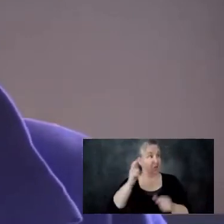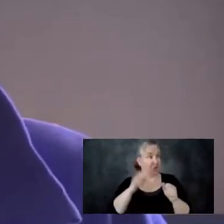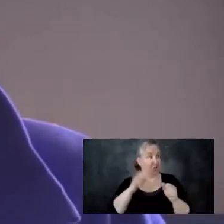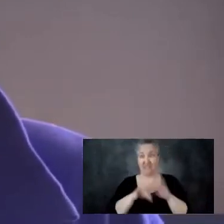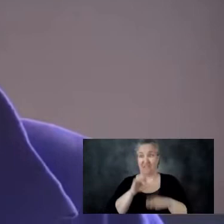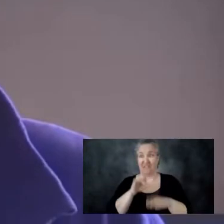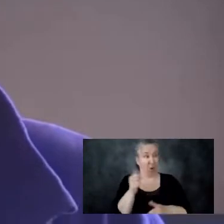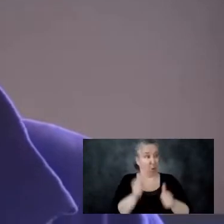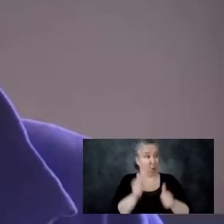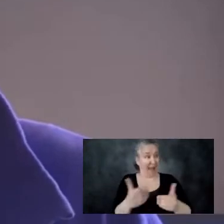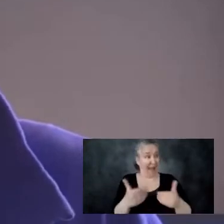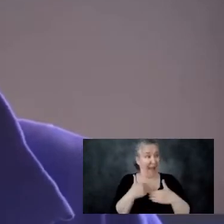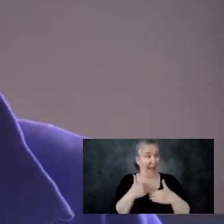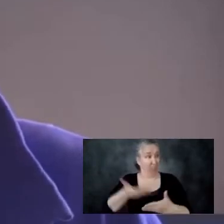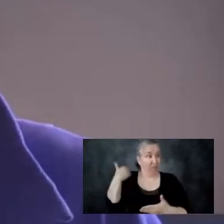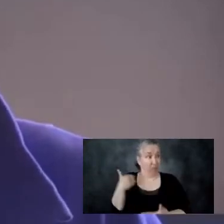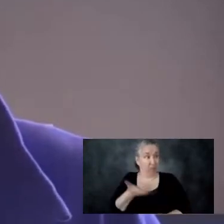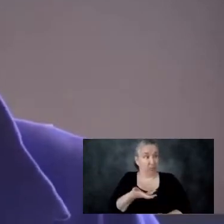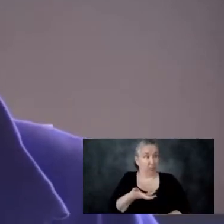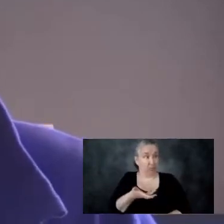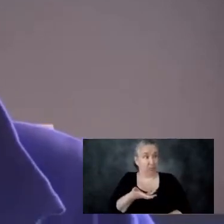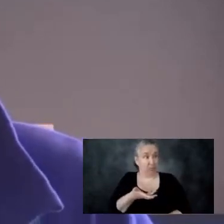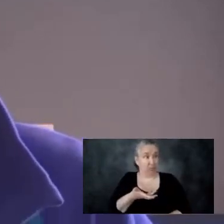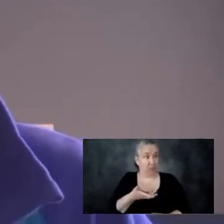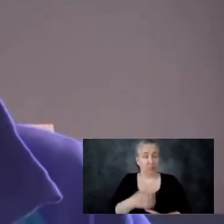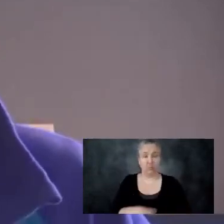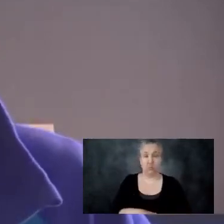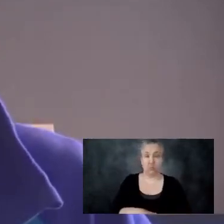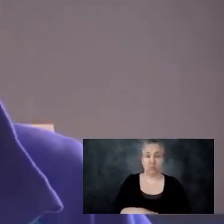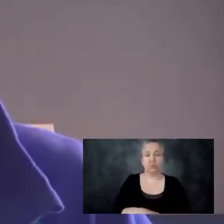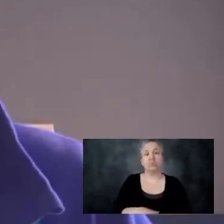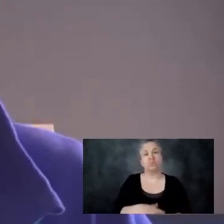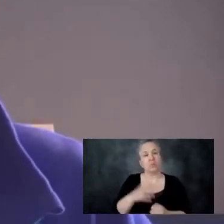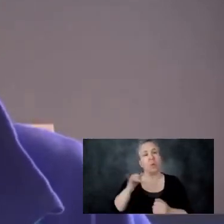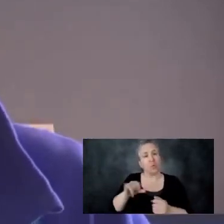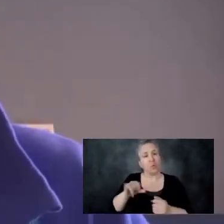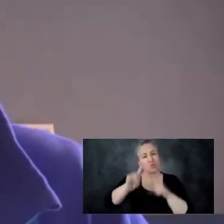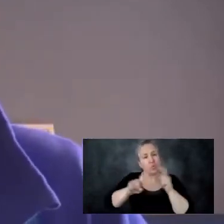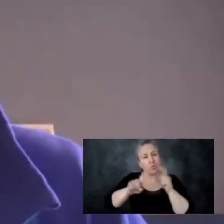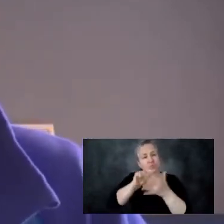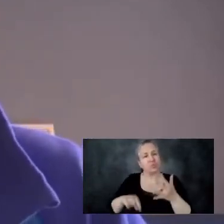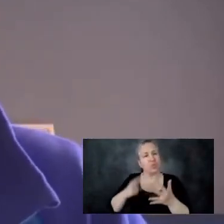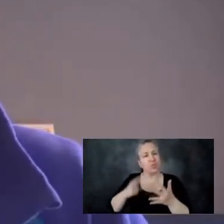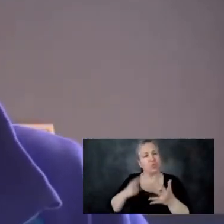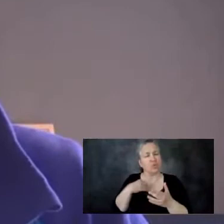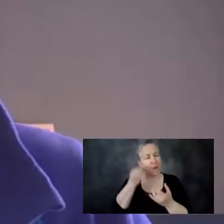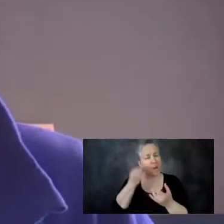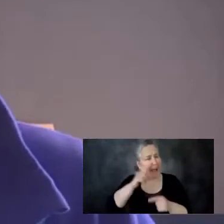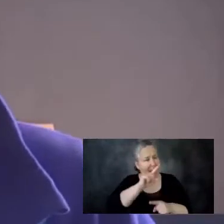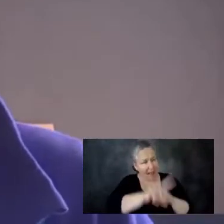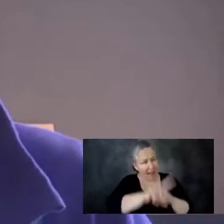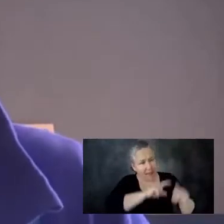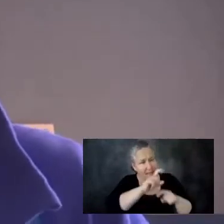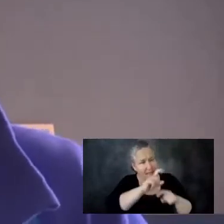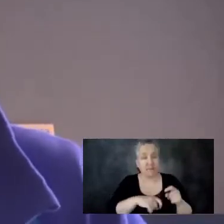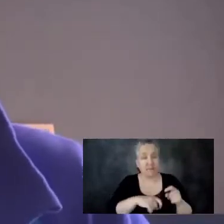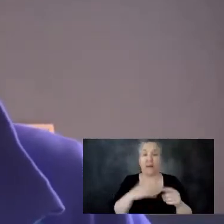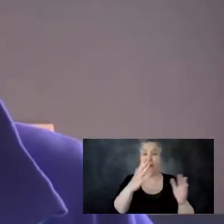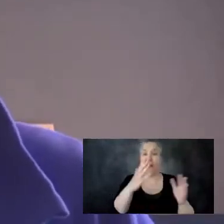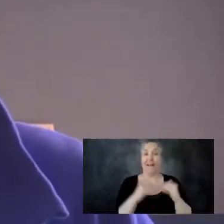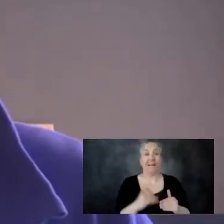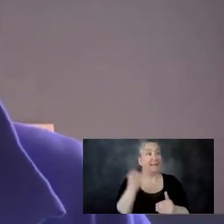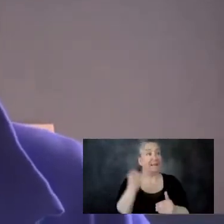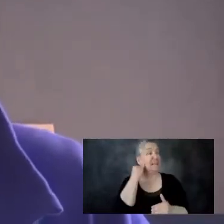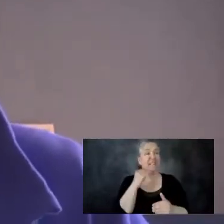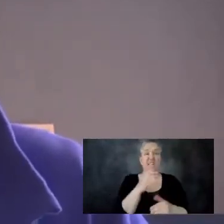what arm of the trial I was on? Those are questions we always want to be asking. And what are my other options? If I don't want to